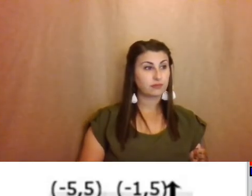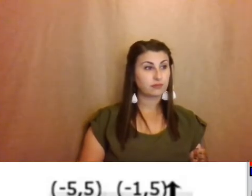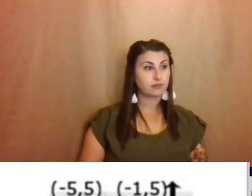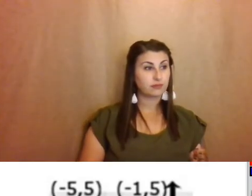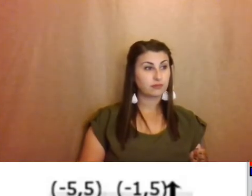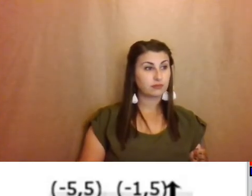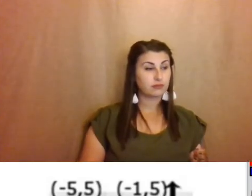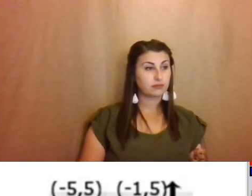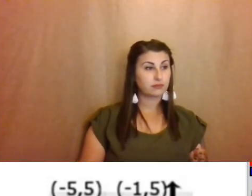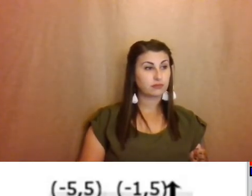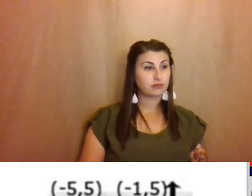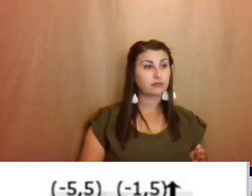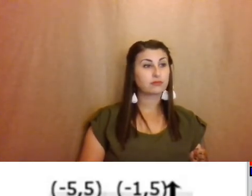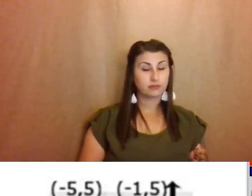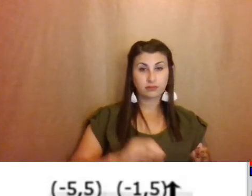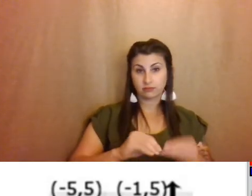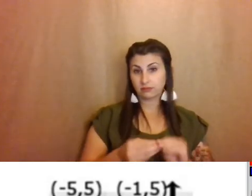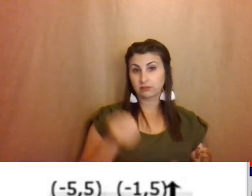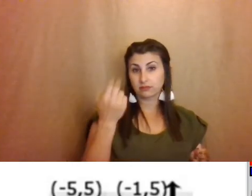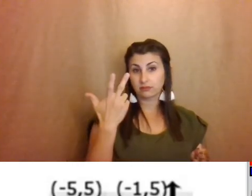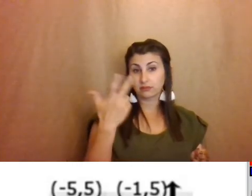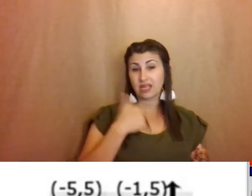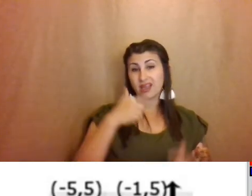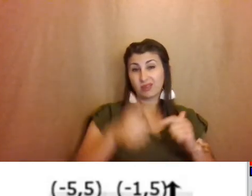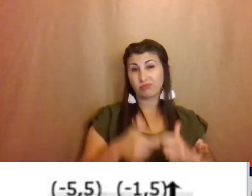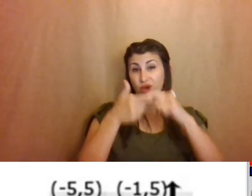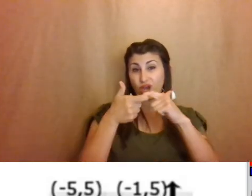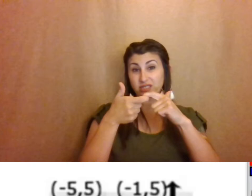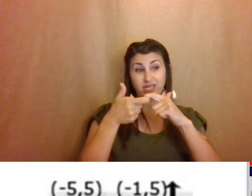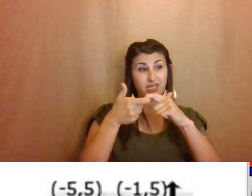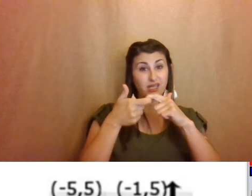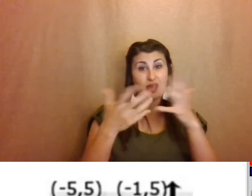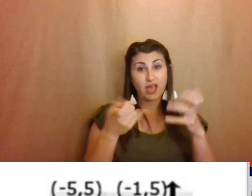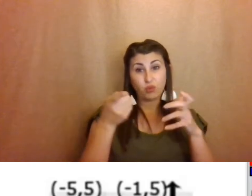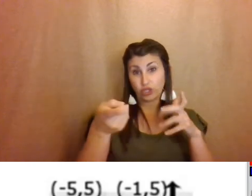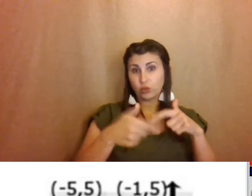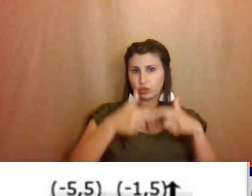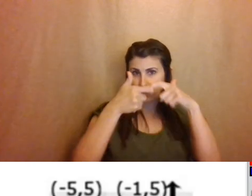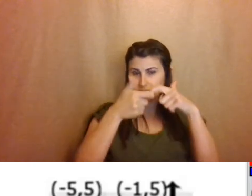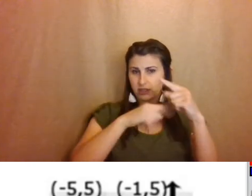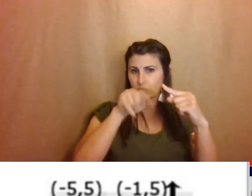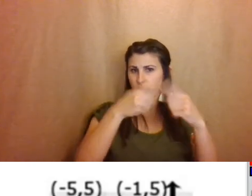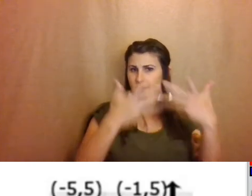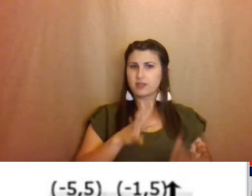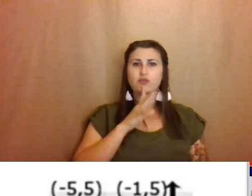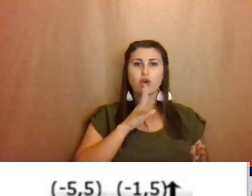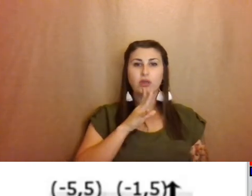Number 3. So I'm gonna pause this, and I want you to pause this after I'm done talking and try this